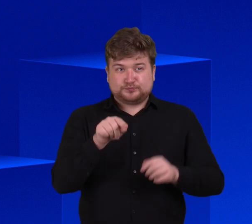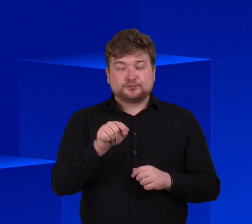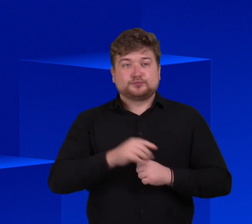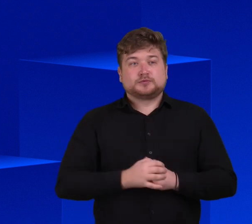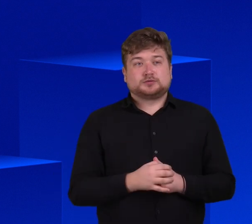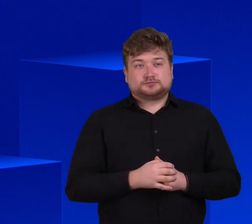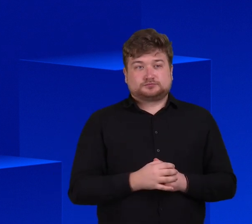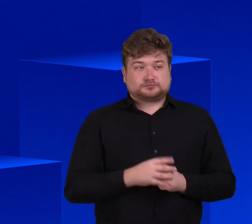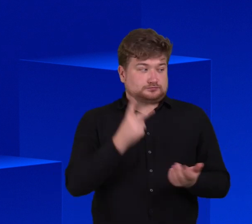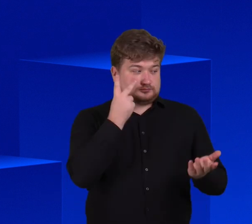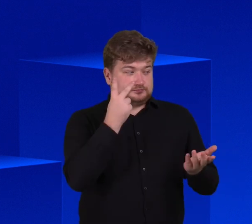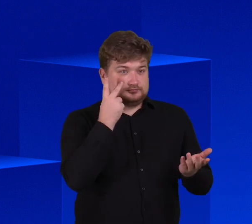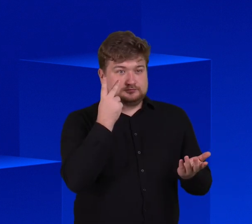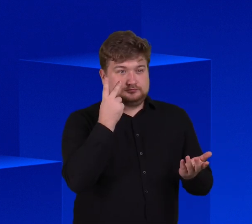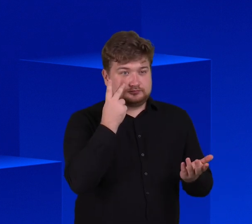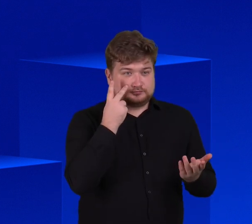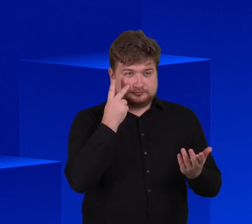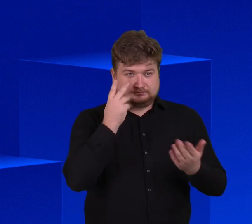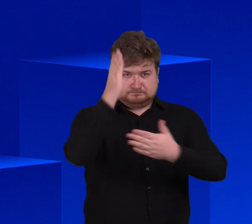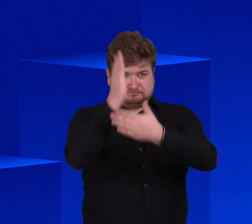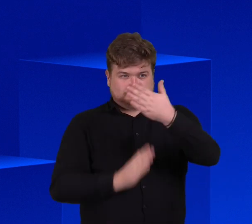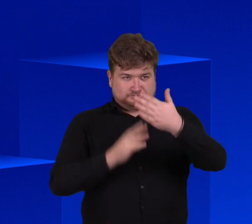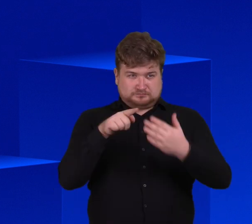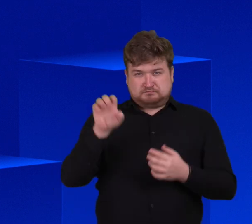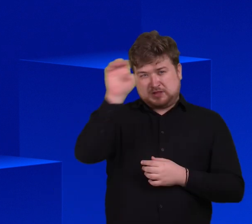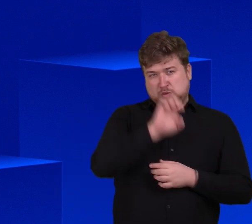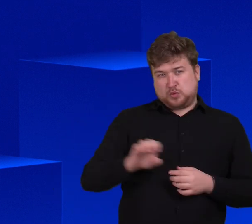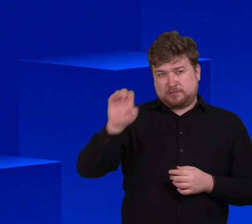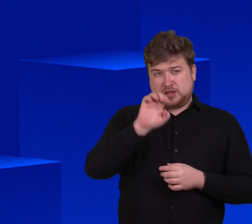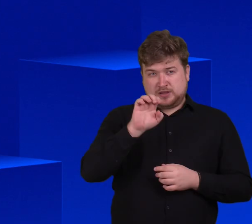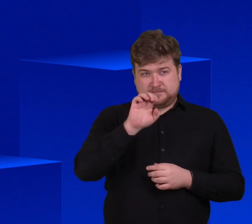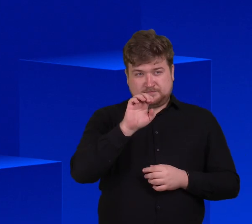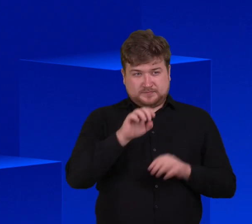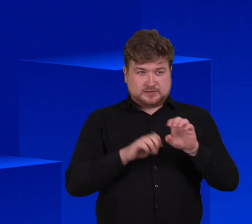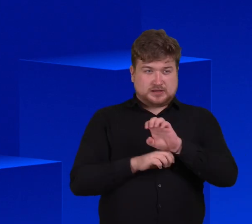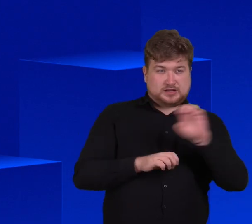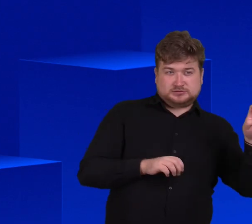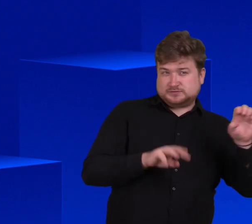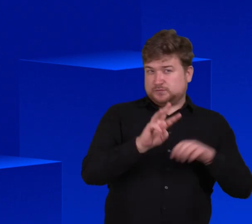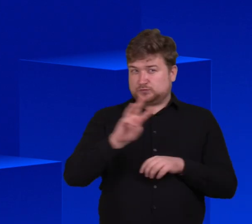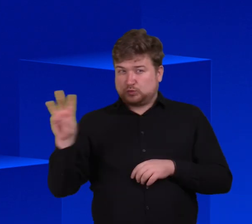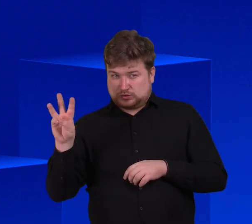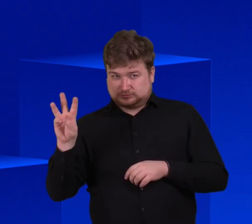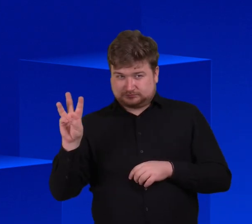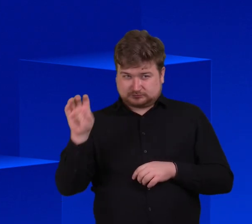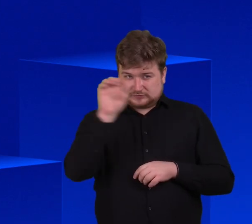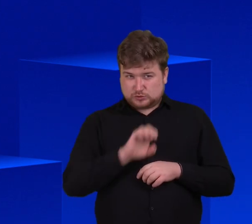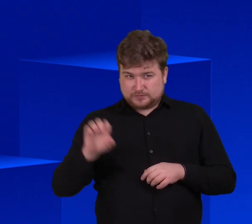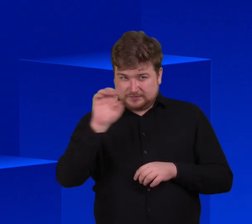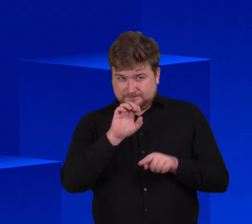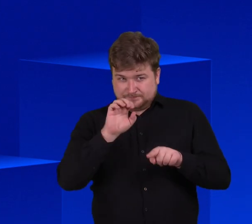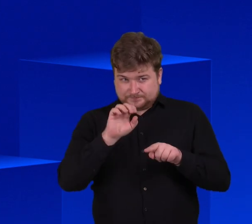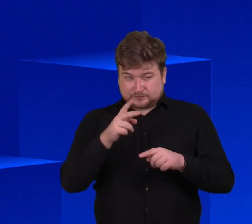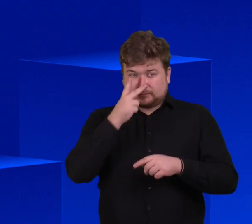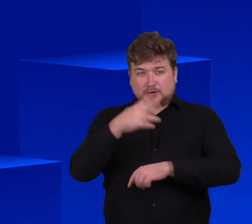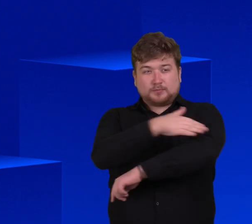matter of spatial planning interest to bridge the gap between the East and the West in development